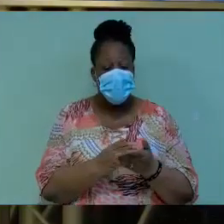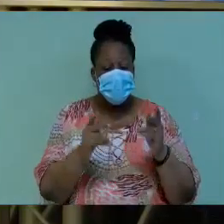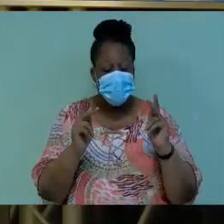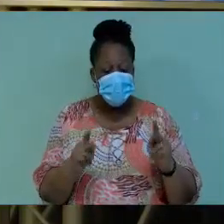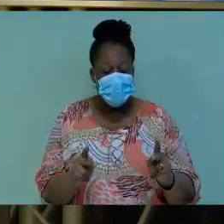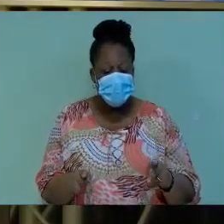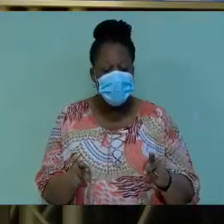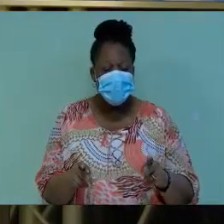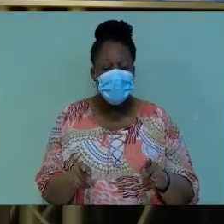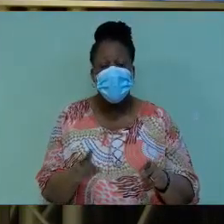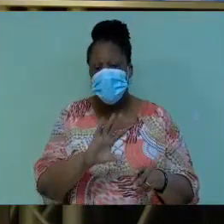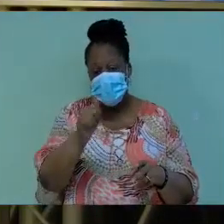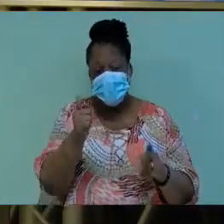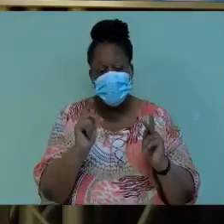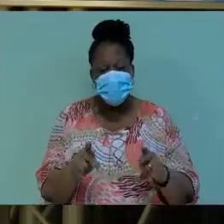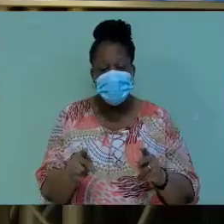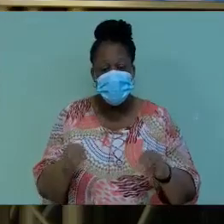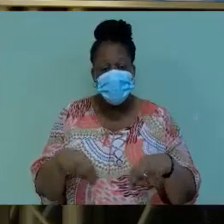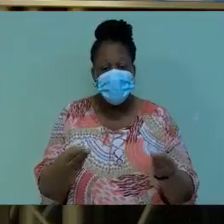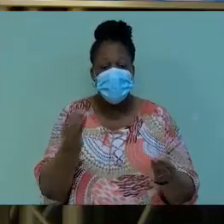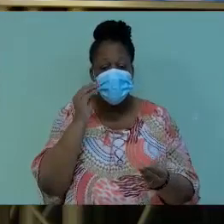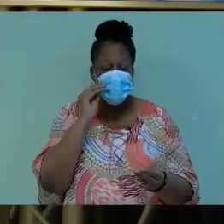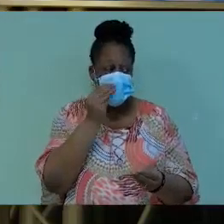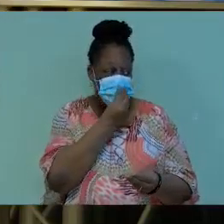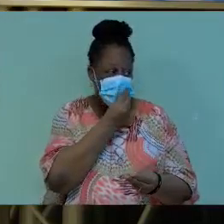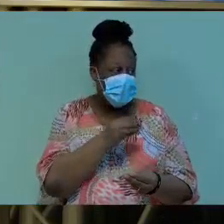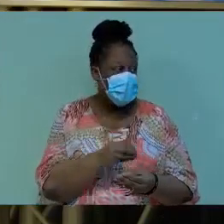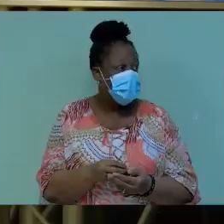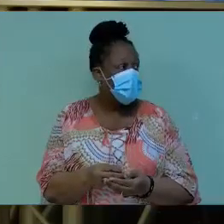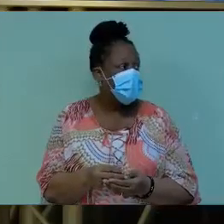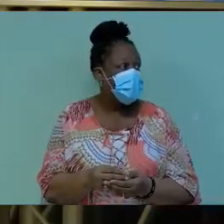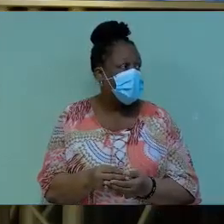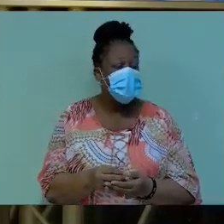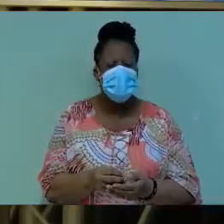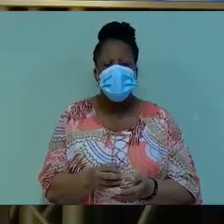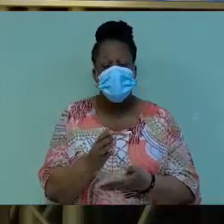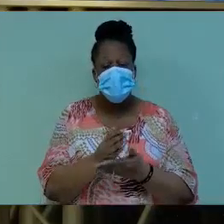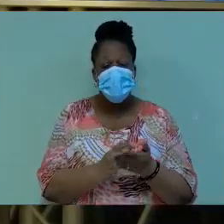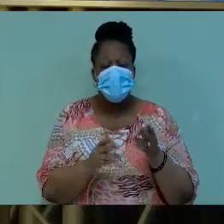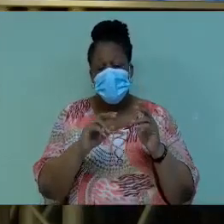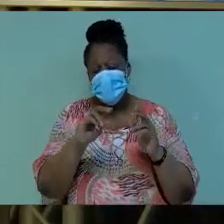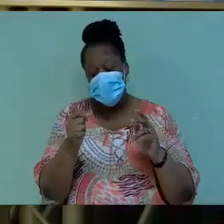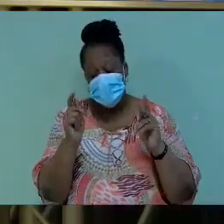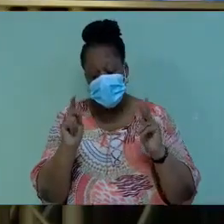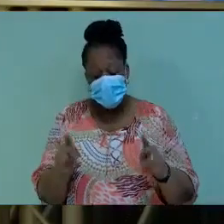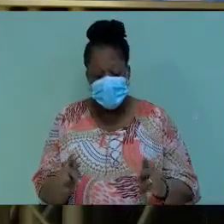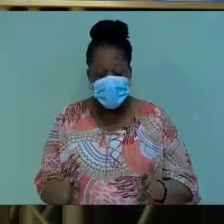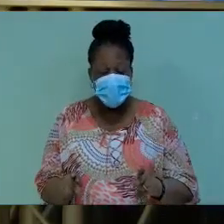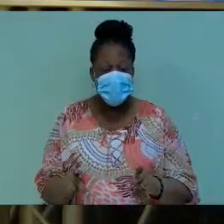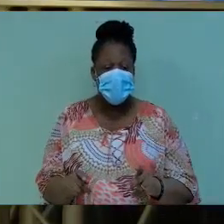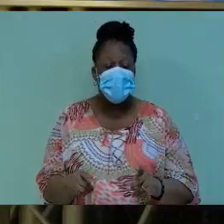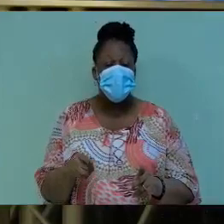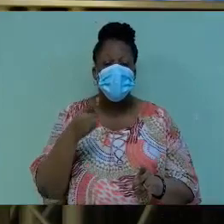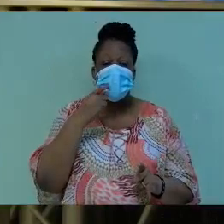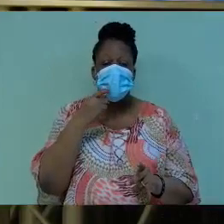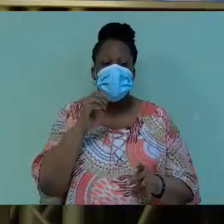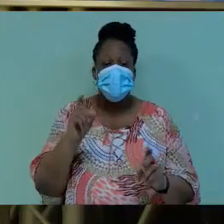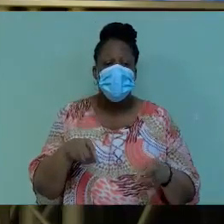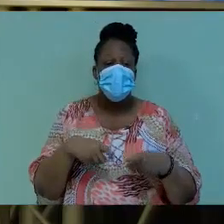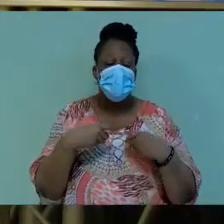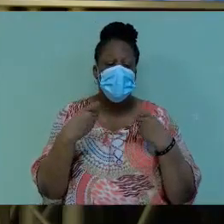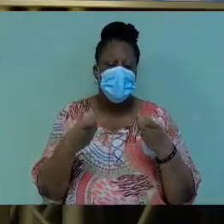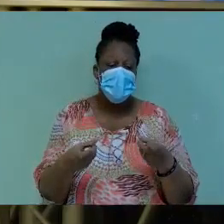our borders, who are coming forward and acknowledging the work and the hospitality that has been extended to